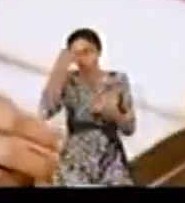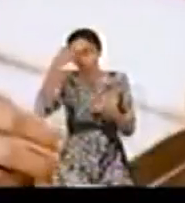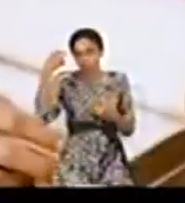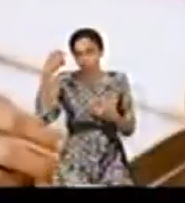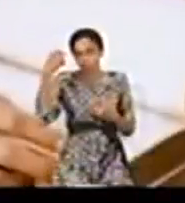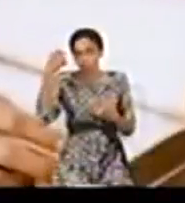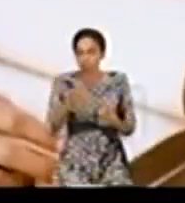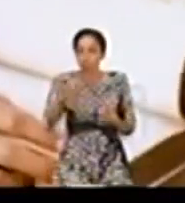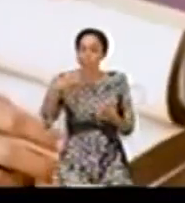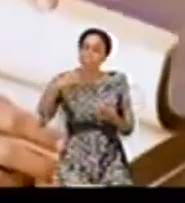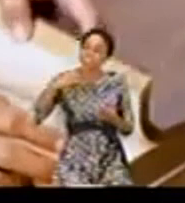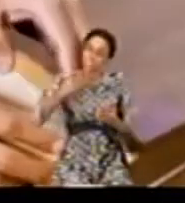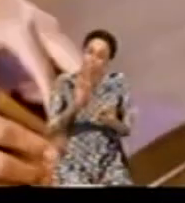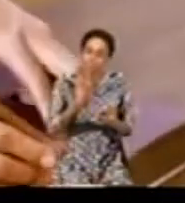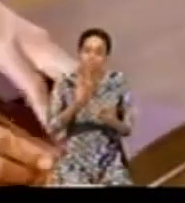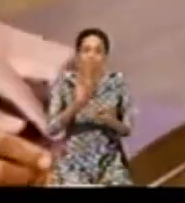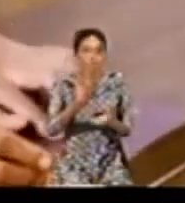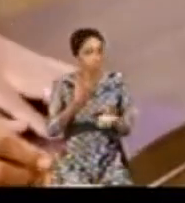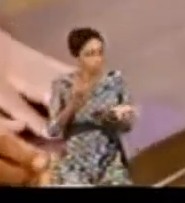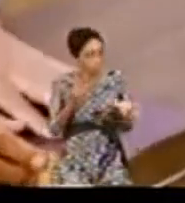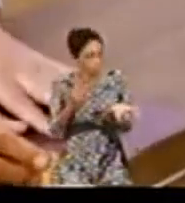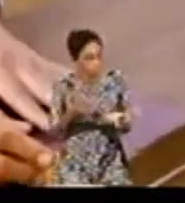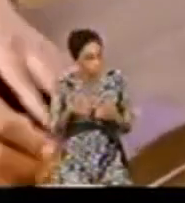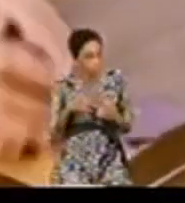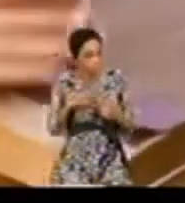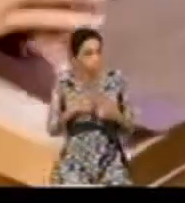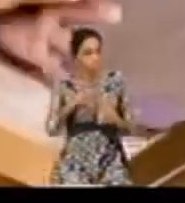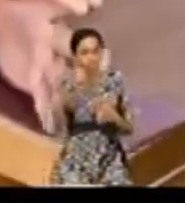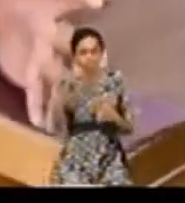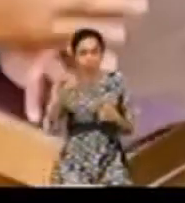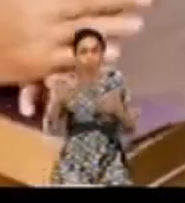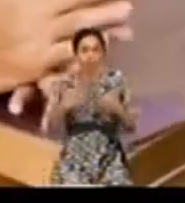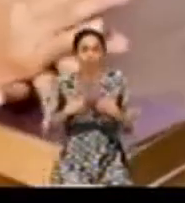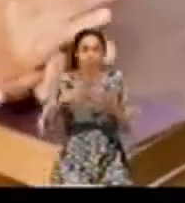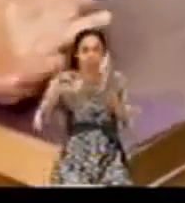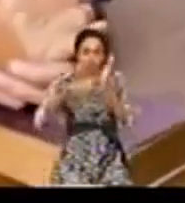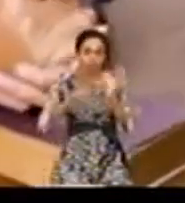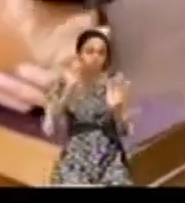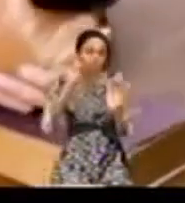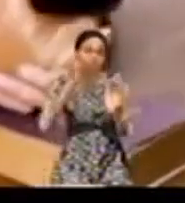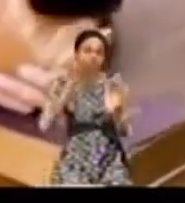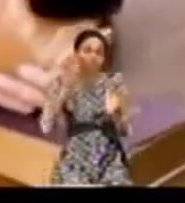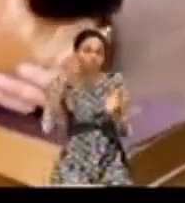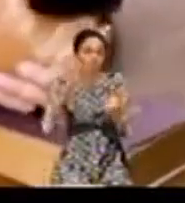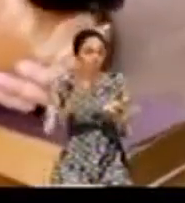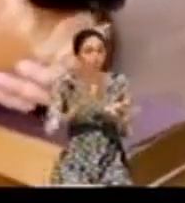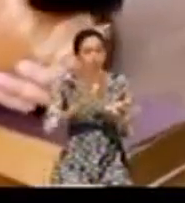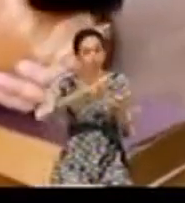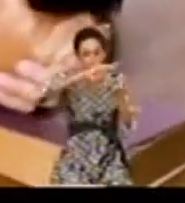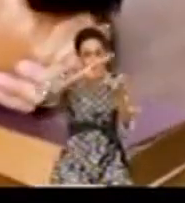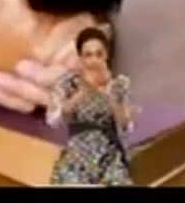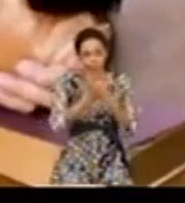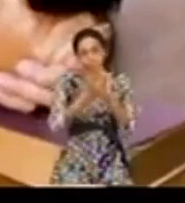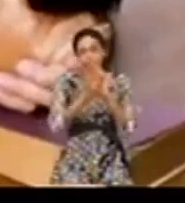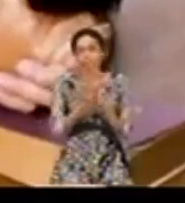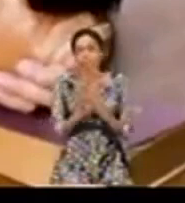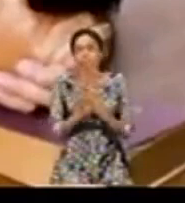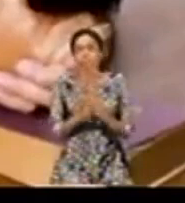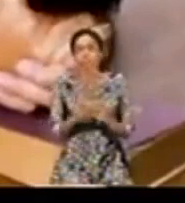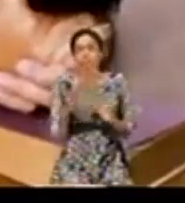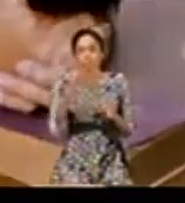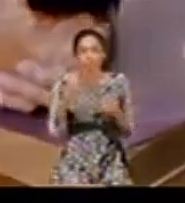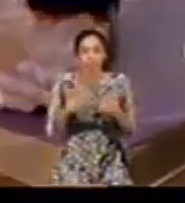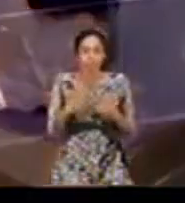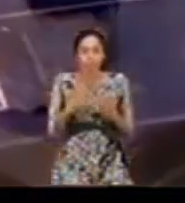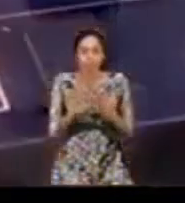business, therefore bring forth fruits meet, suitable for repentance. You have to take off the